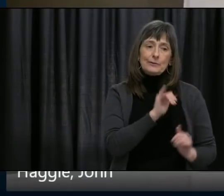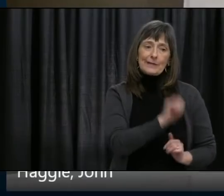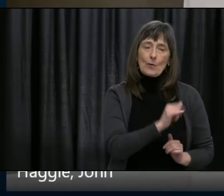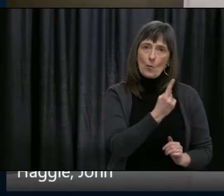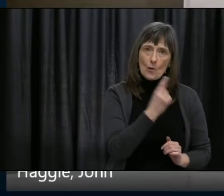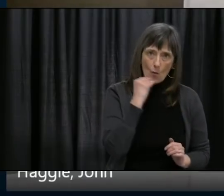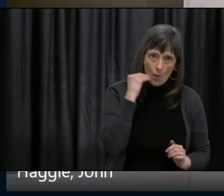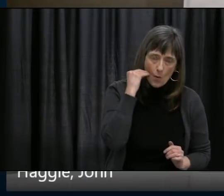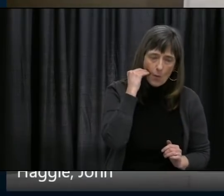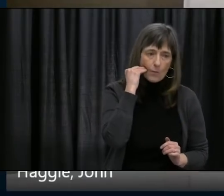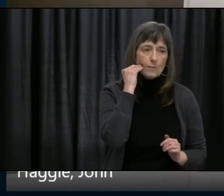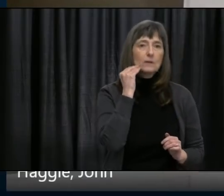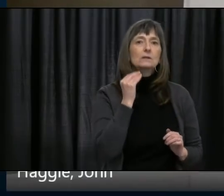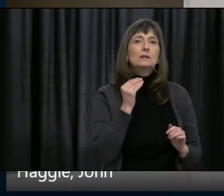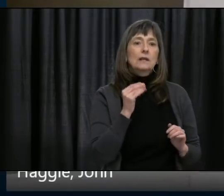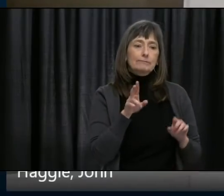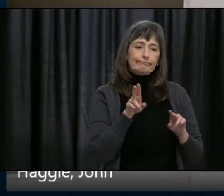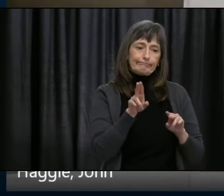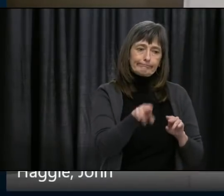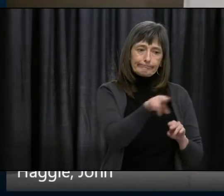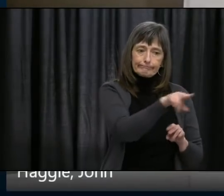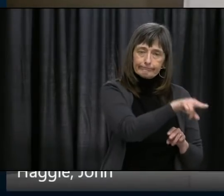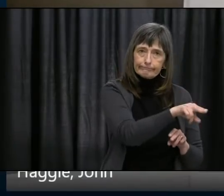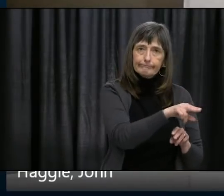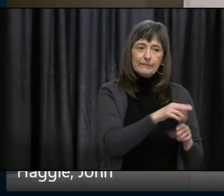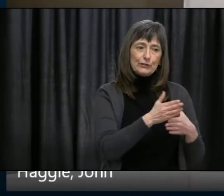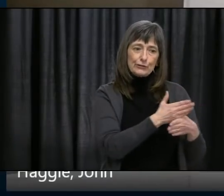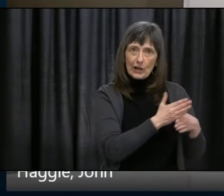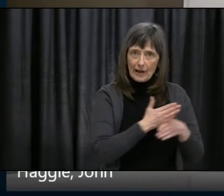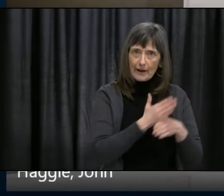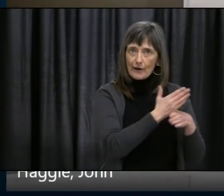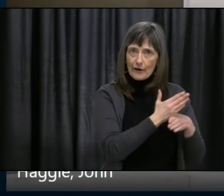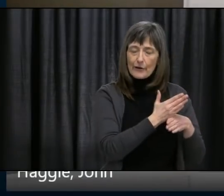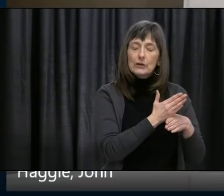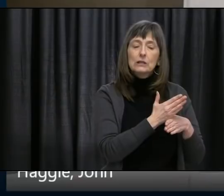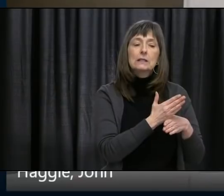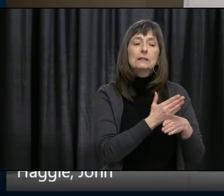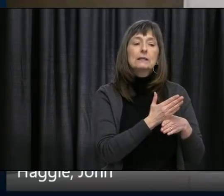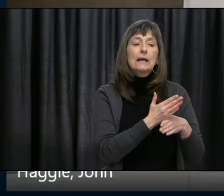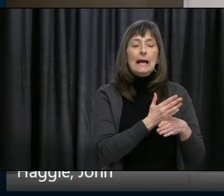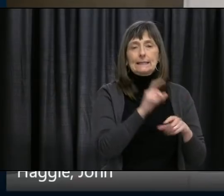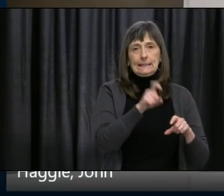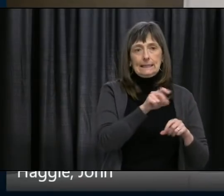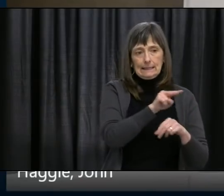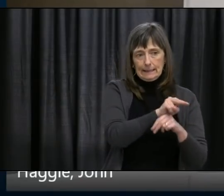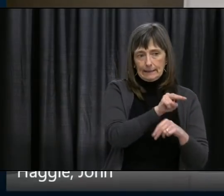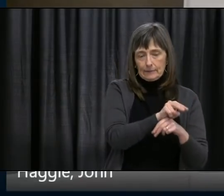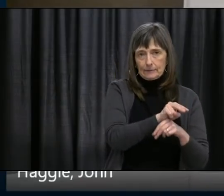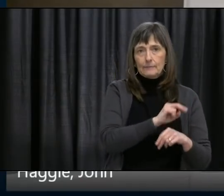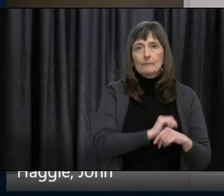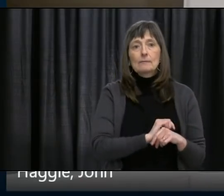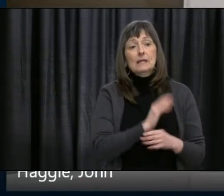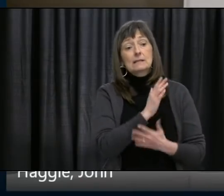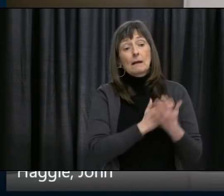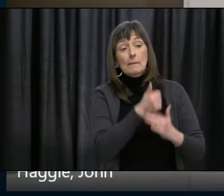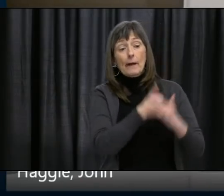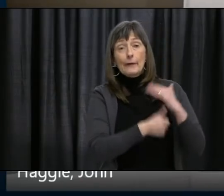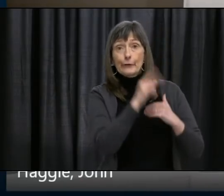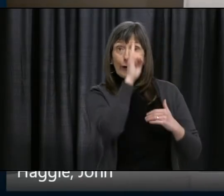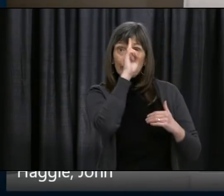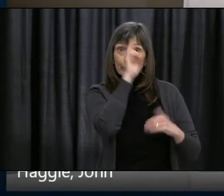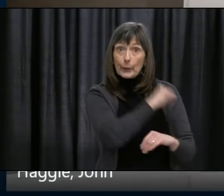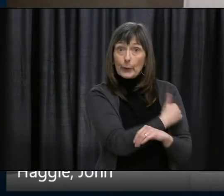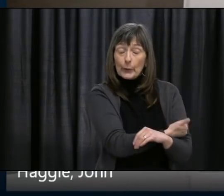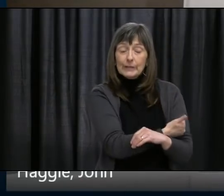whom care is required, some of them fall under the regional health authorities, and some of them do not. So